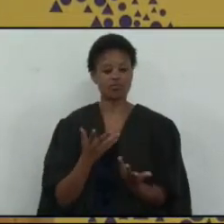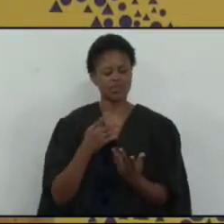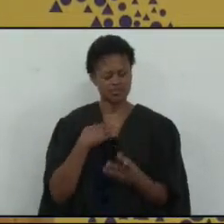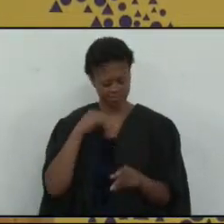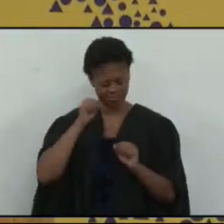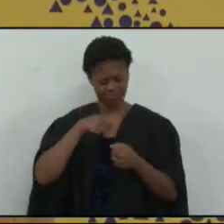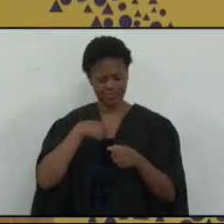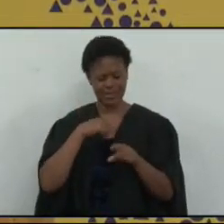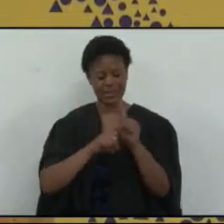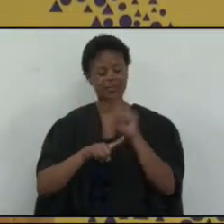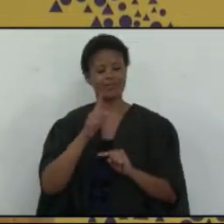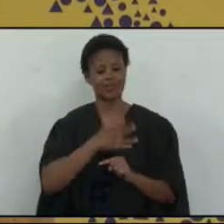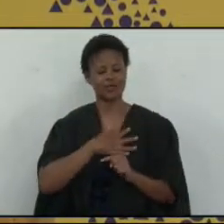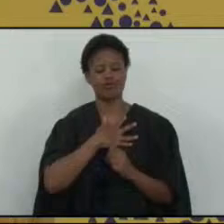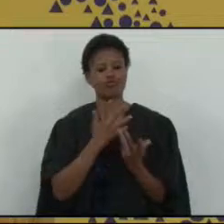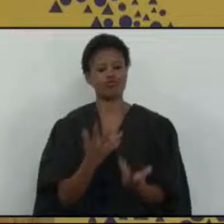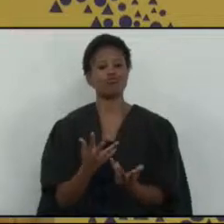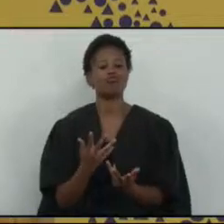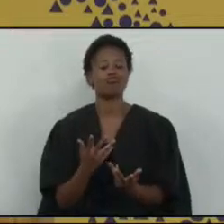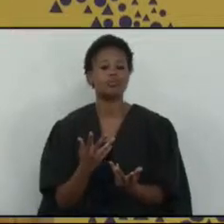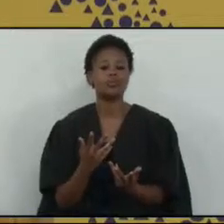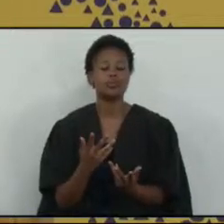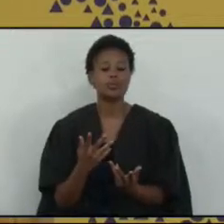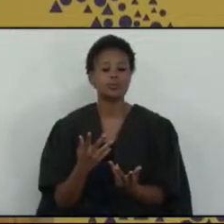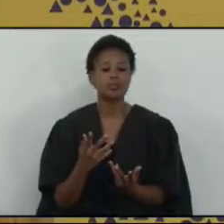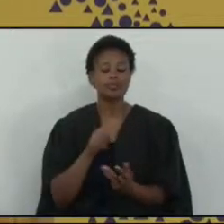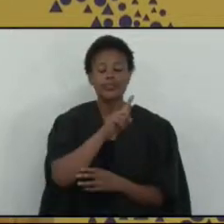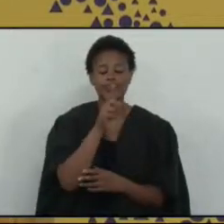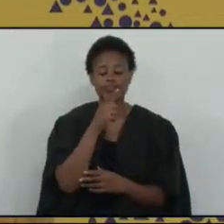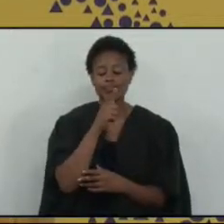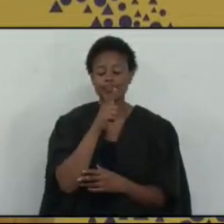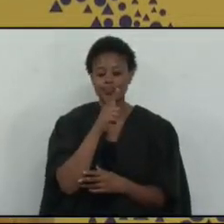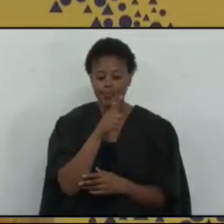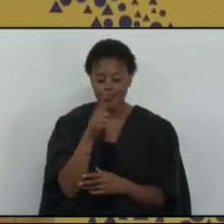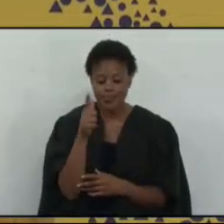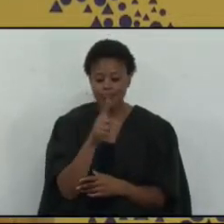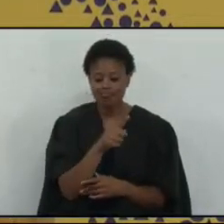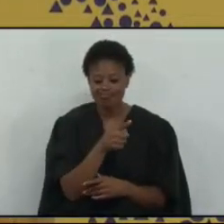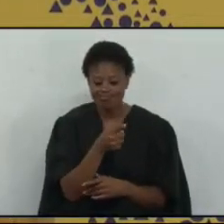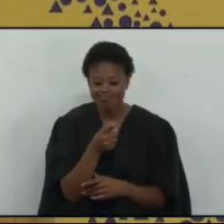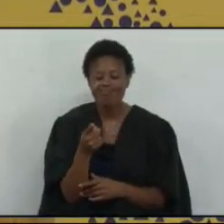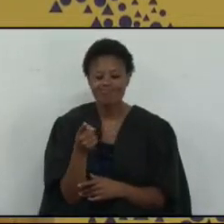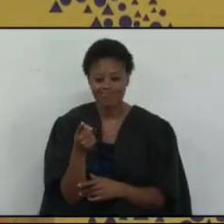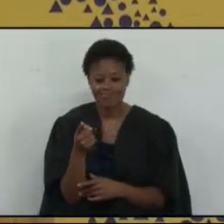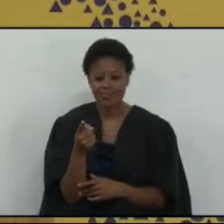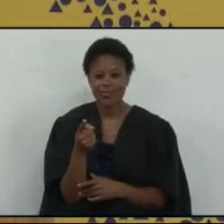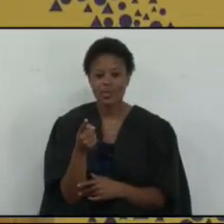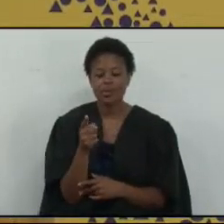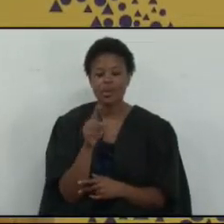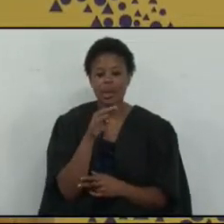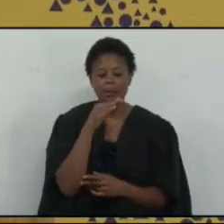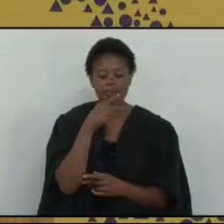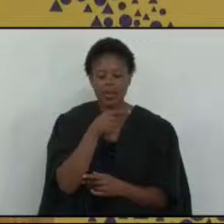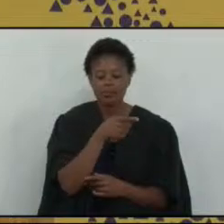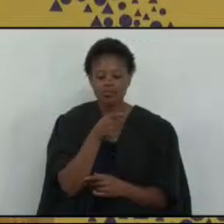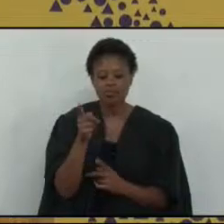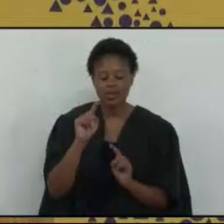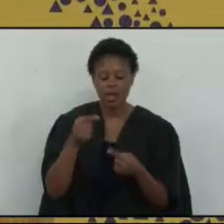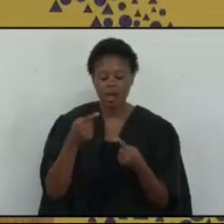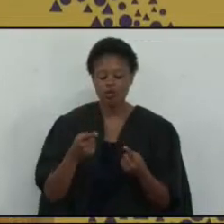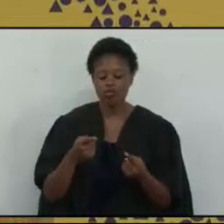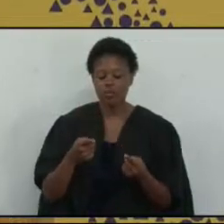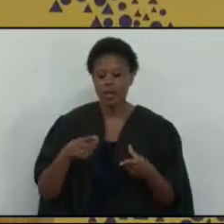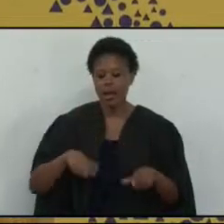way sometimes. But let me tell you, you would then be missing out on living out your